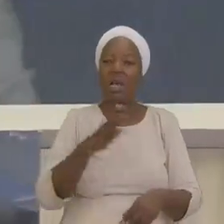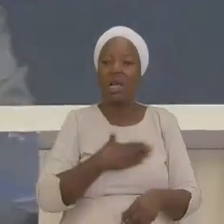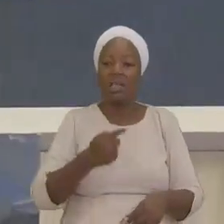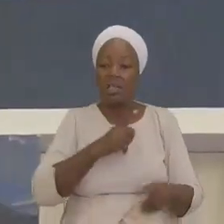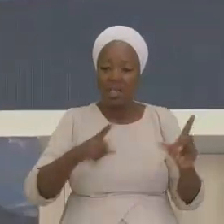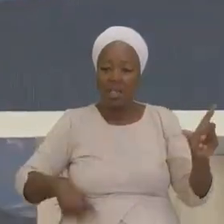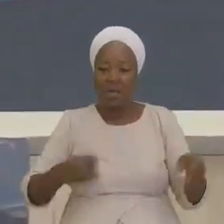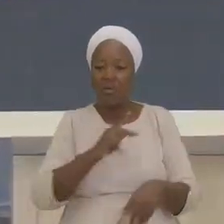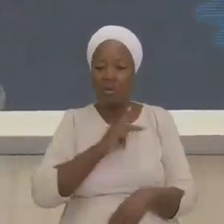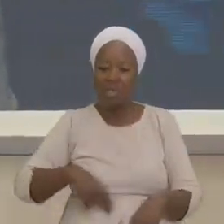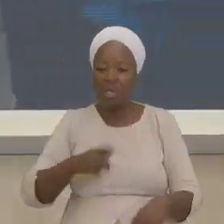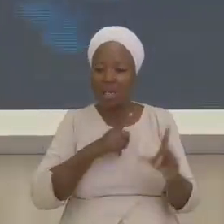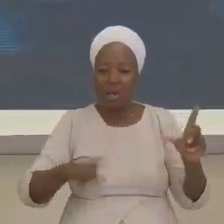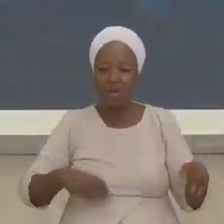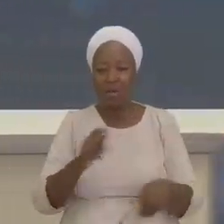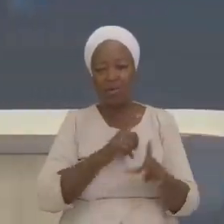Lords.